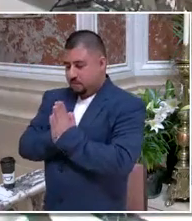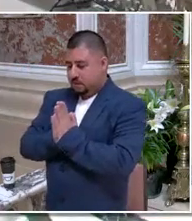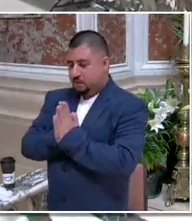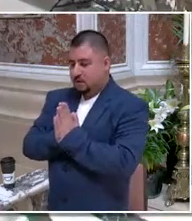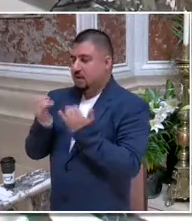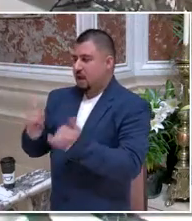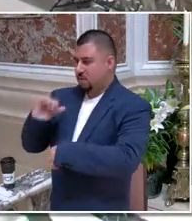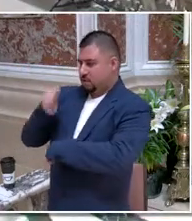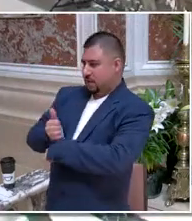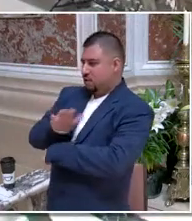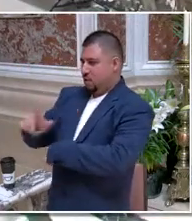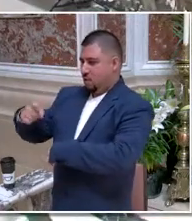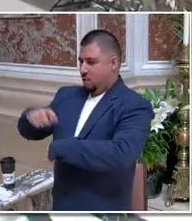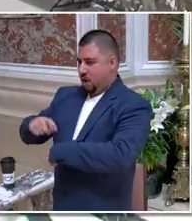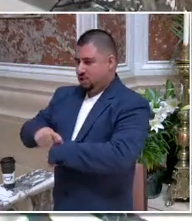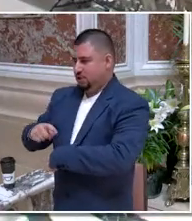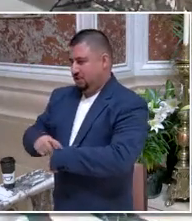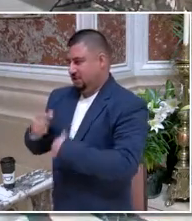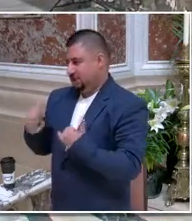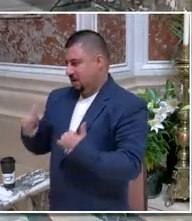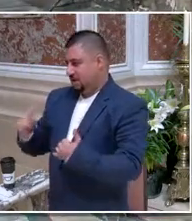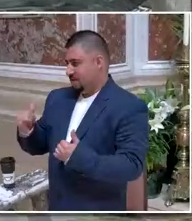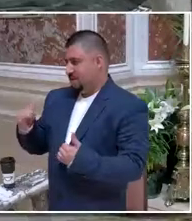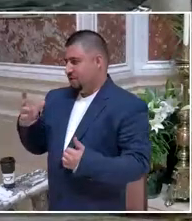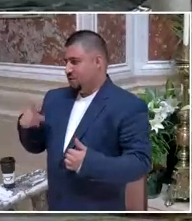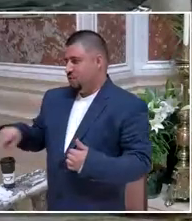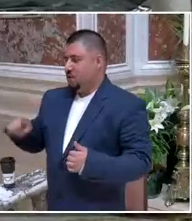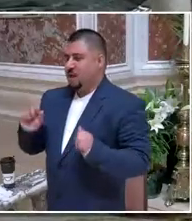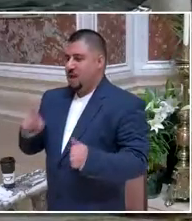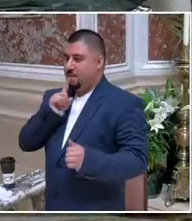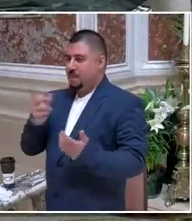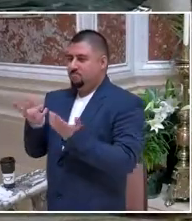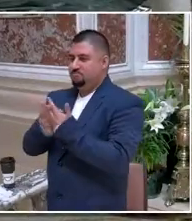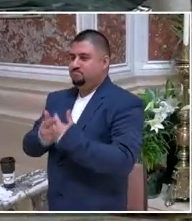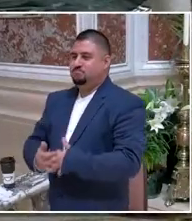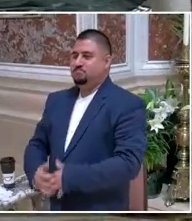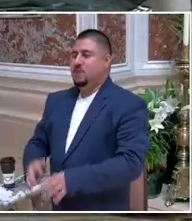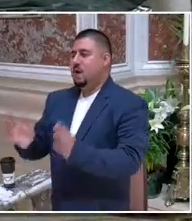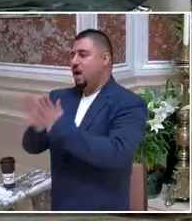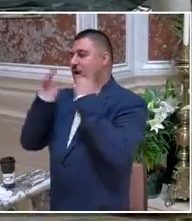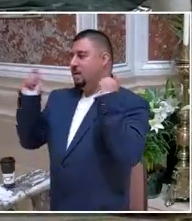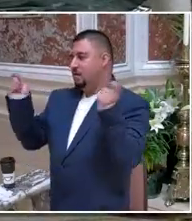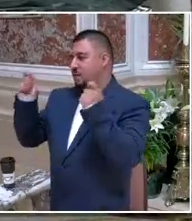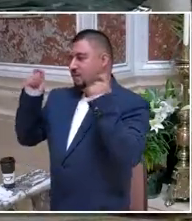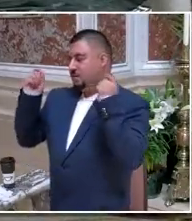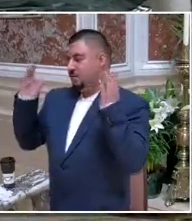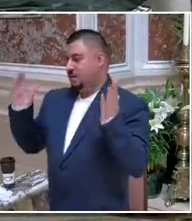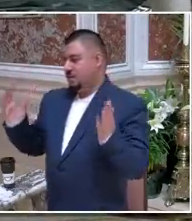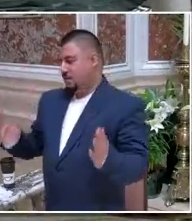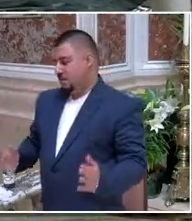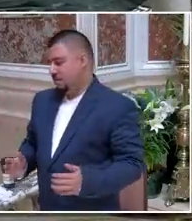Now set those watches so that they are correct. Alleluia.